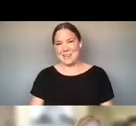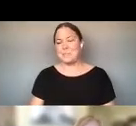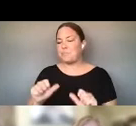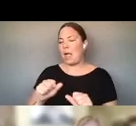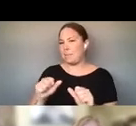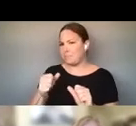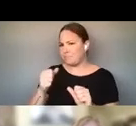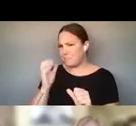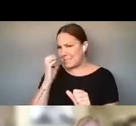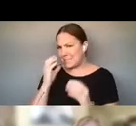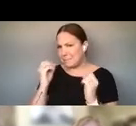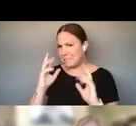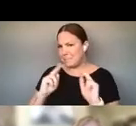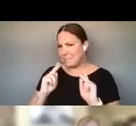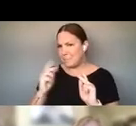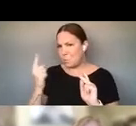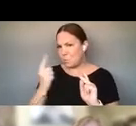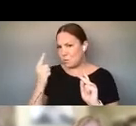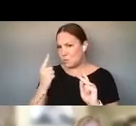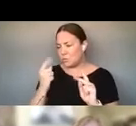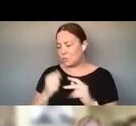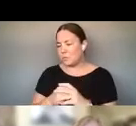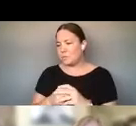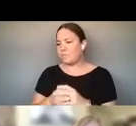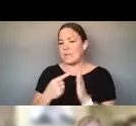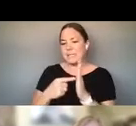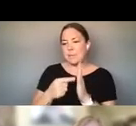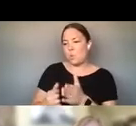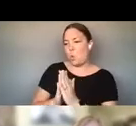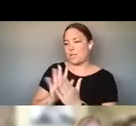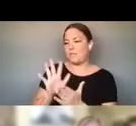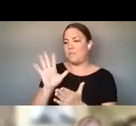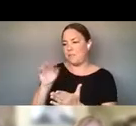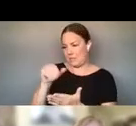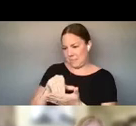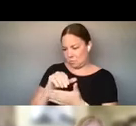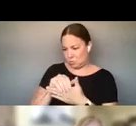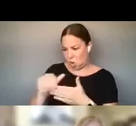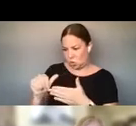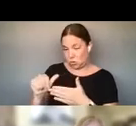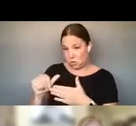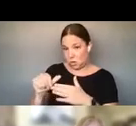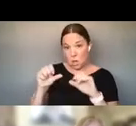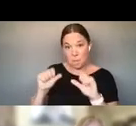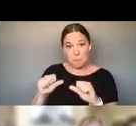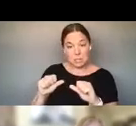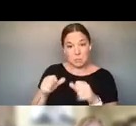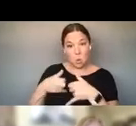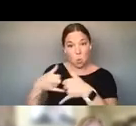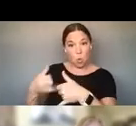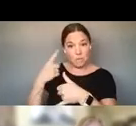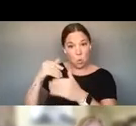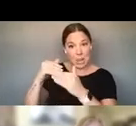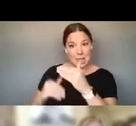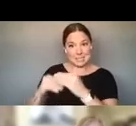wondering if, let's say they're requesting $50,000. Is there a possibility that we might make an award for less